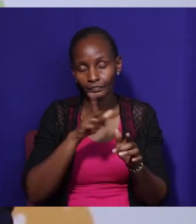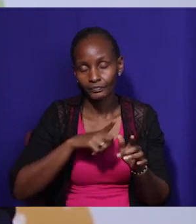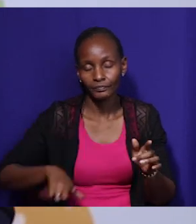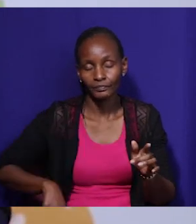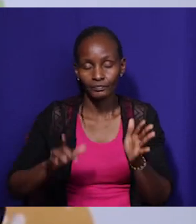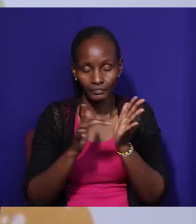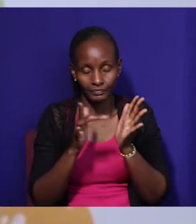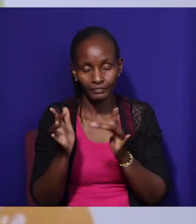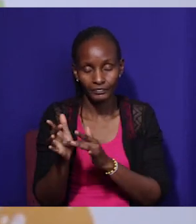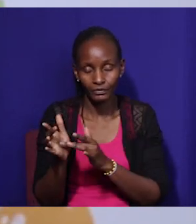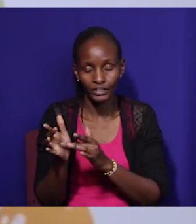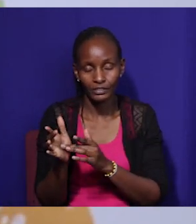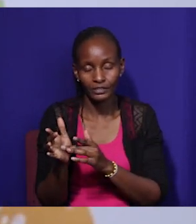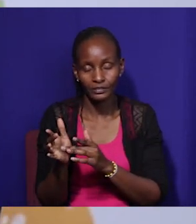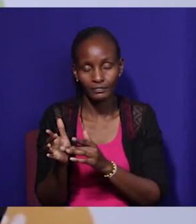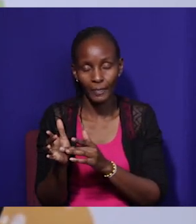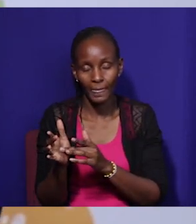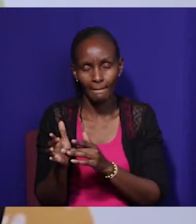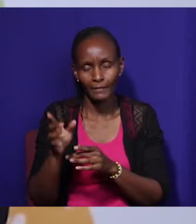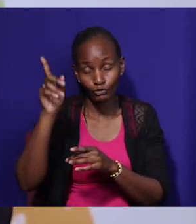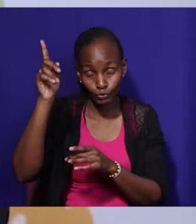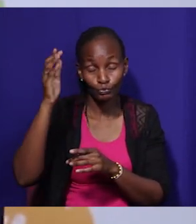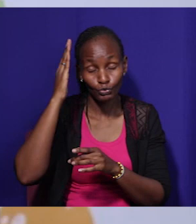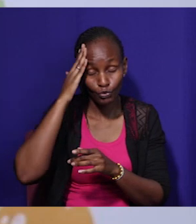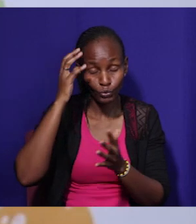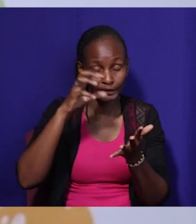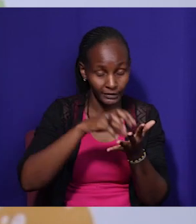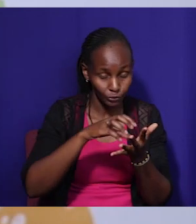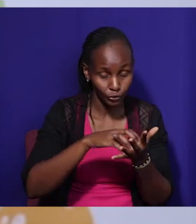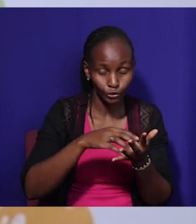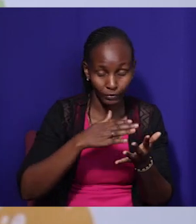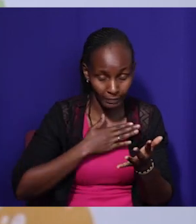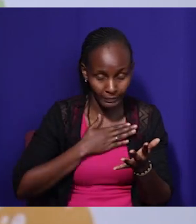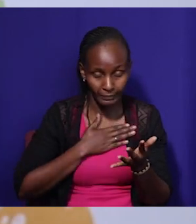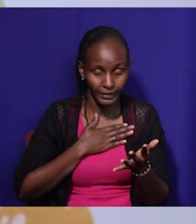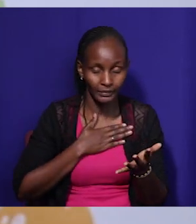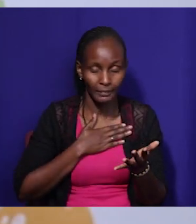Lord Jesus, you know my situation.